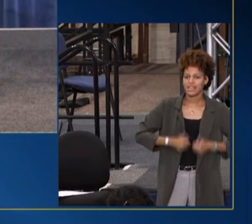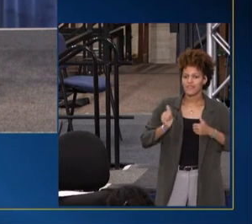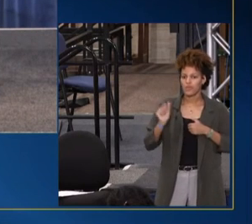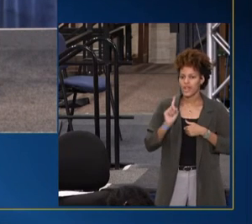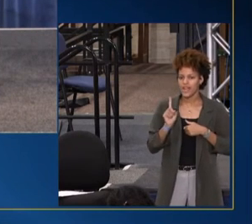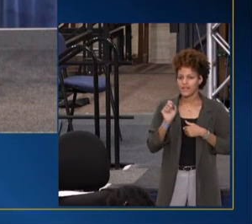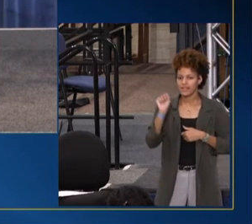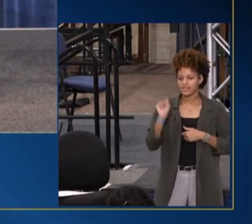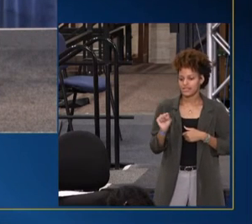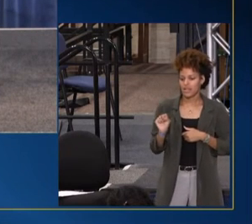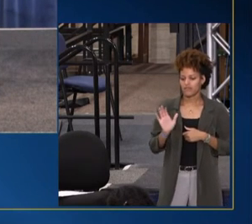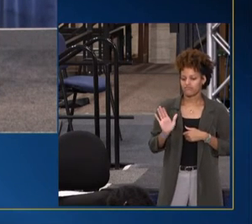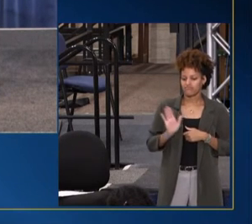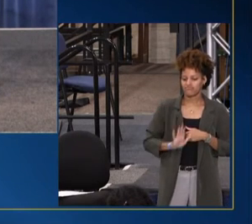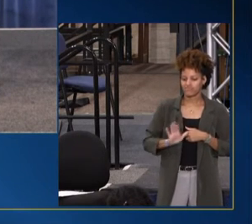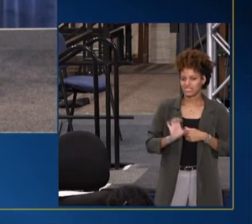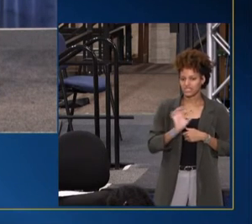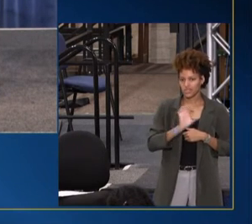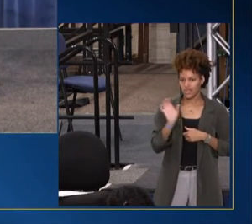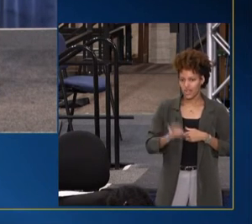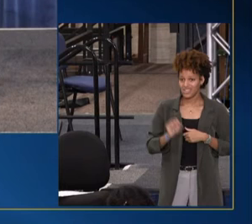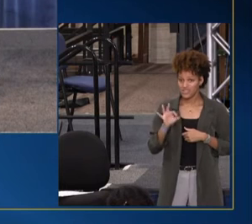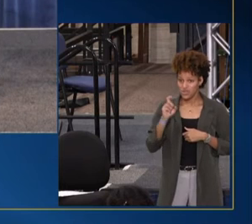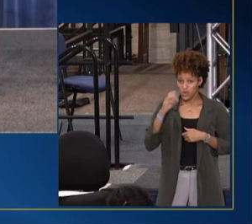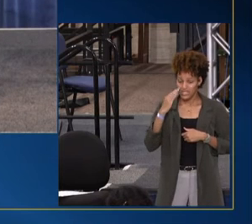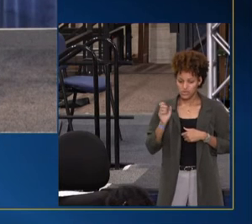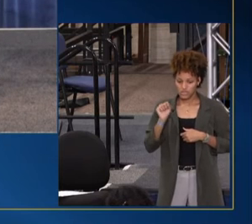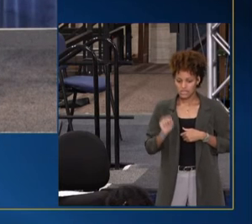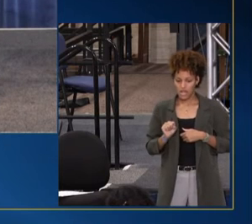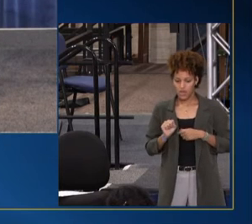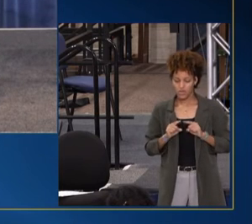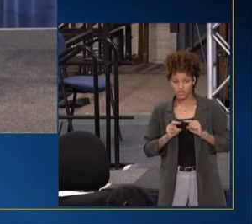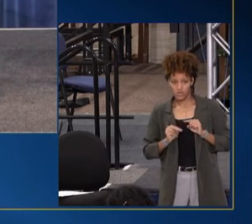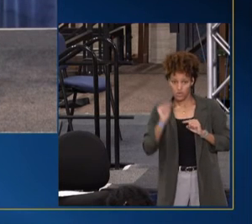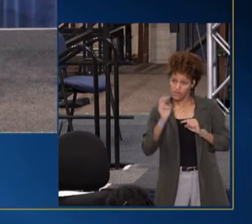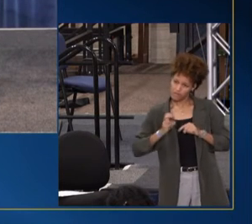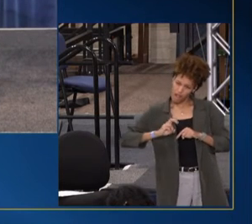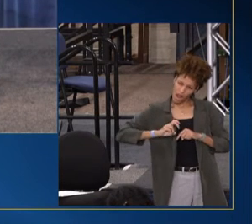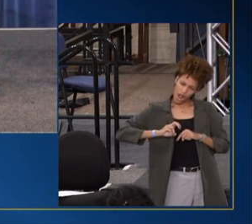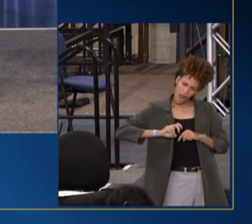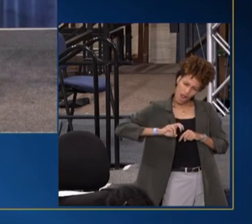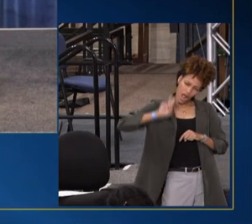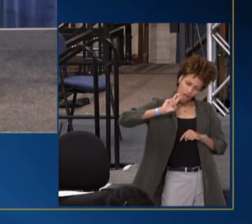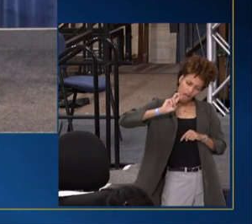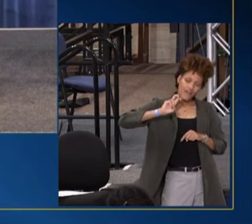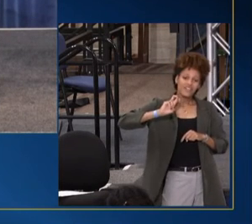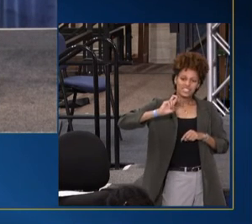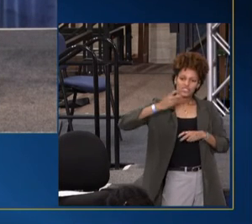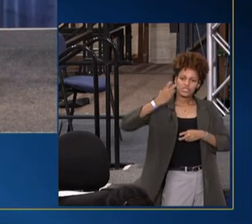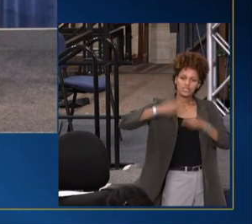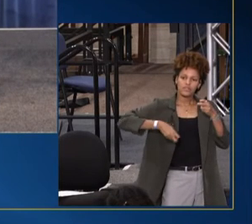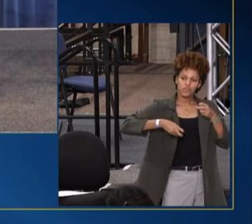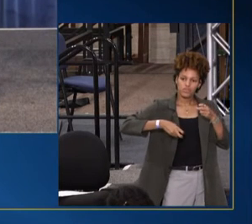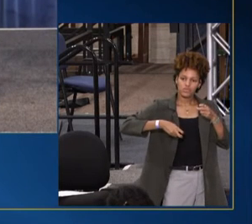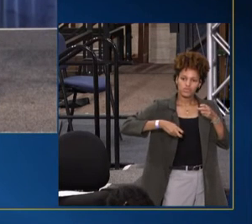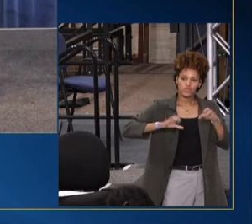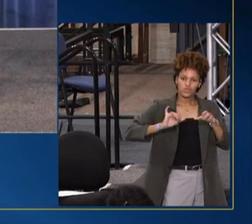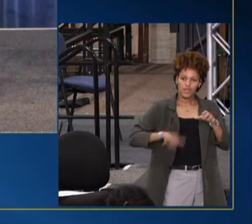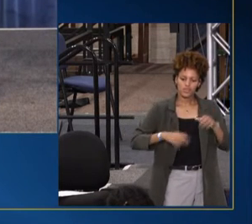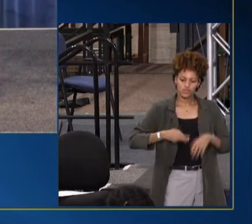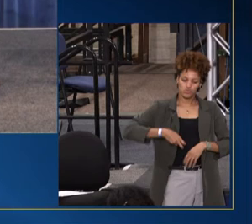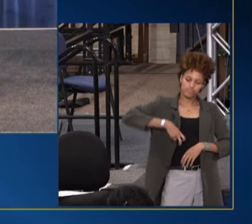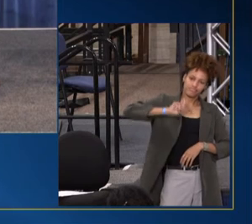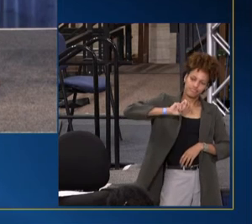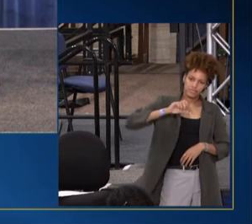Chicago. And for those that know, if you need to go from the south side of Chicago to the north side of Chicago, it's intentionally difficult to do. And